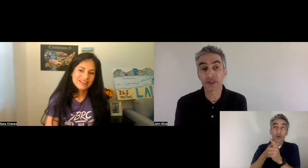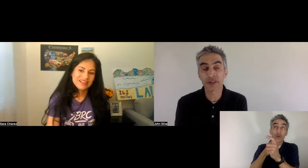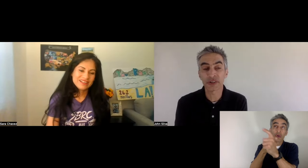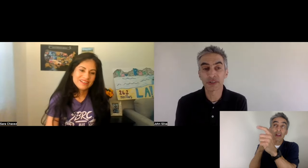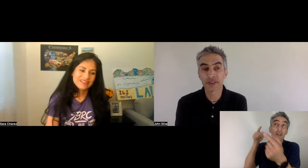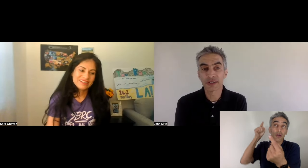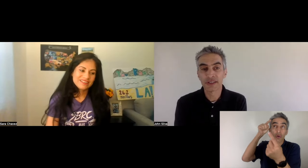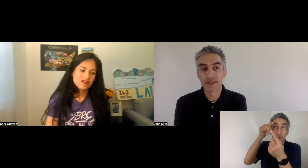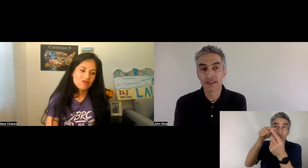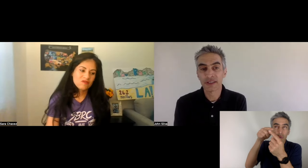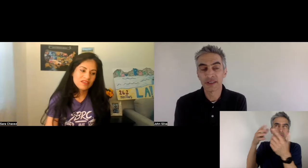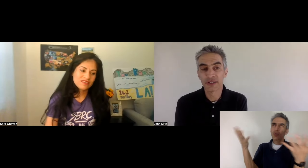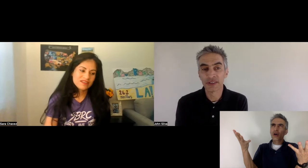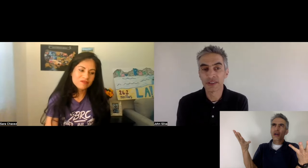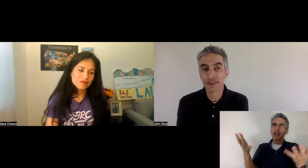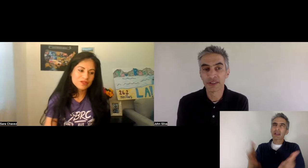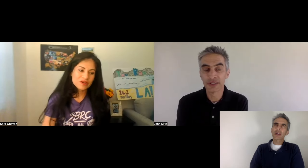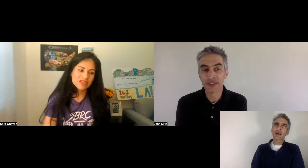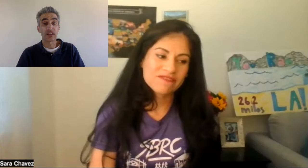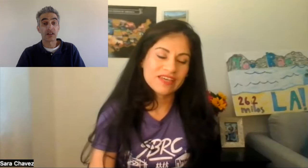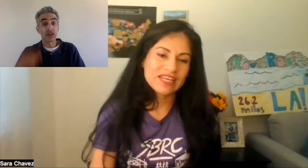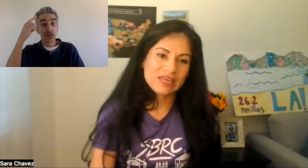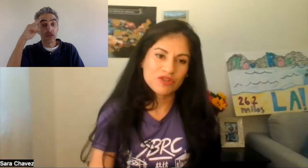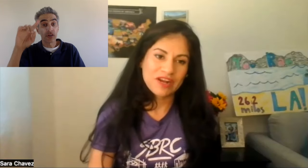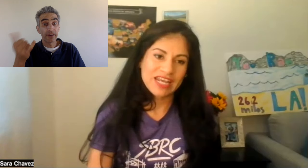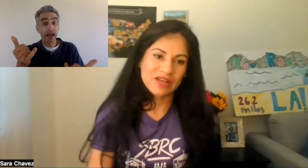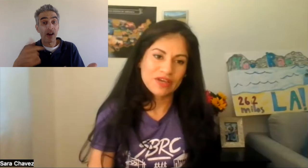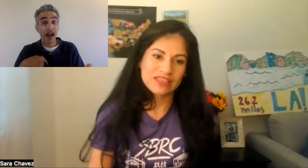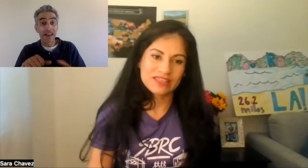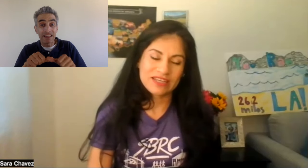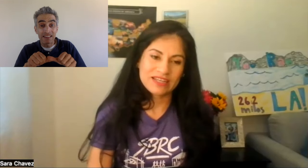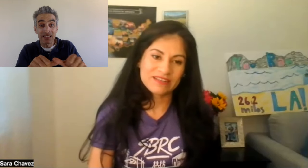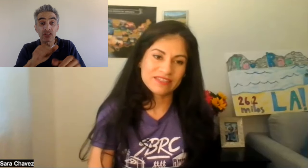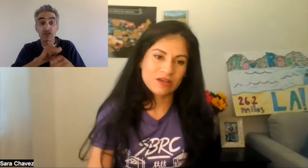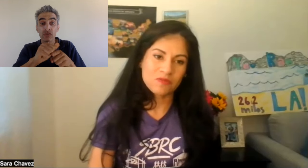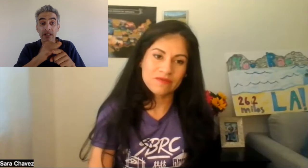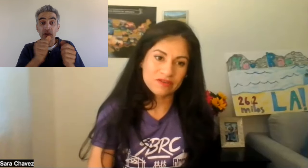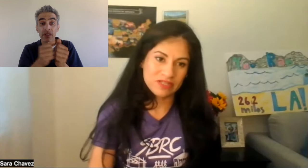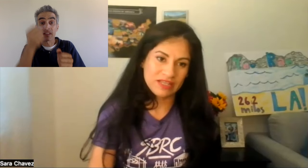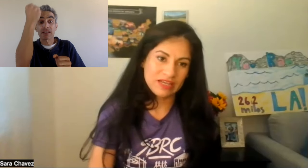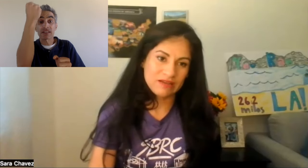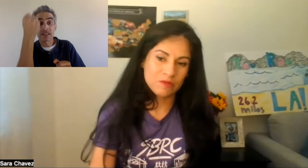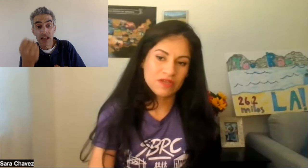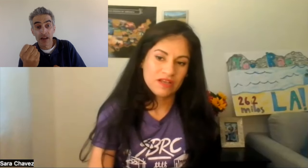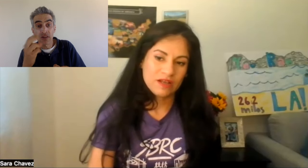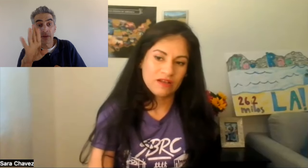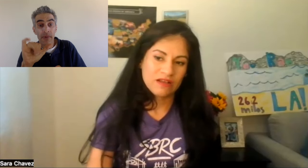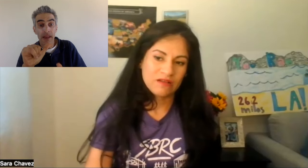are you doing? Or so in the near future, I'm definitely going to keep training with the South Bay Runners